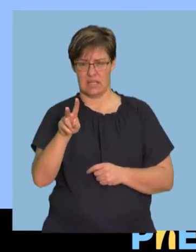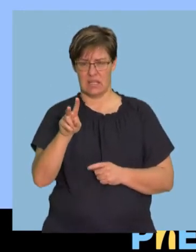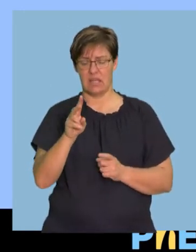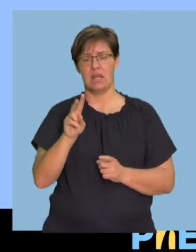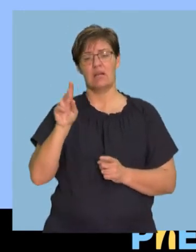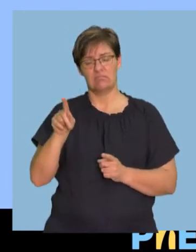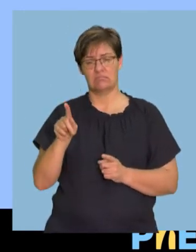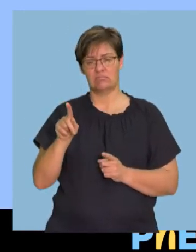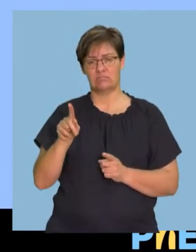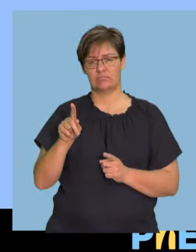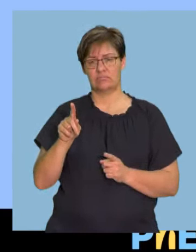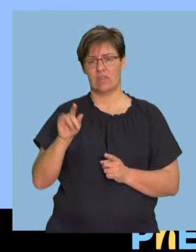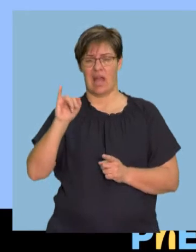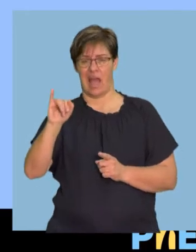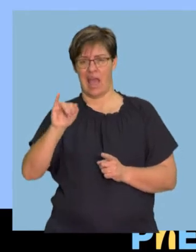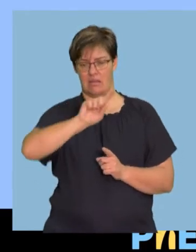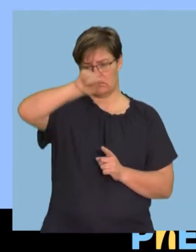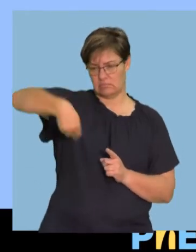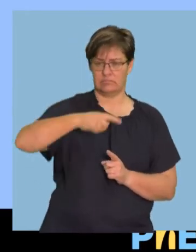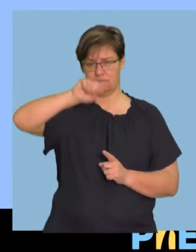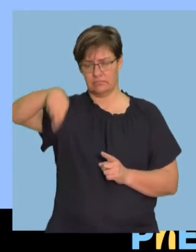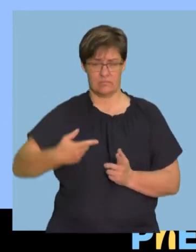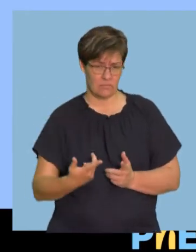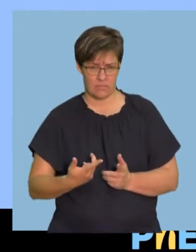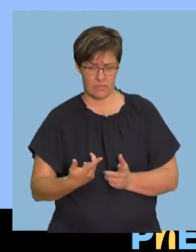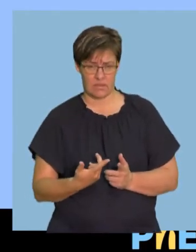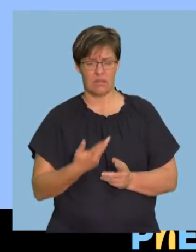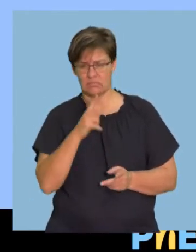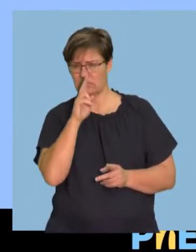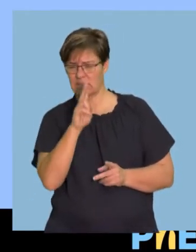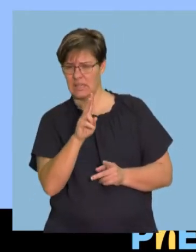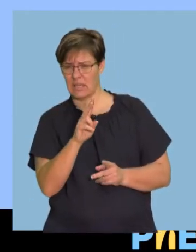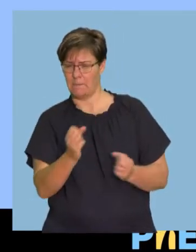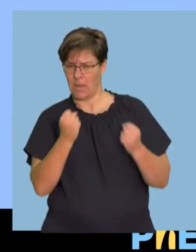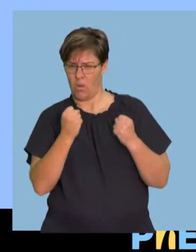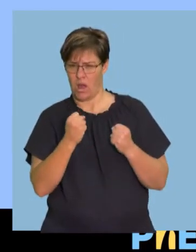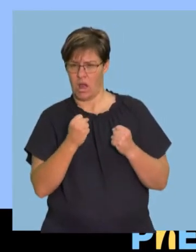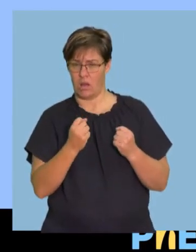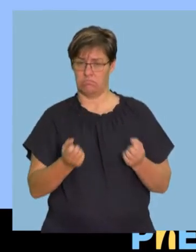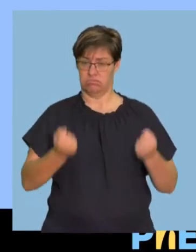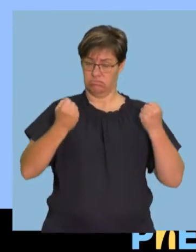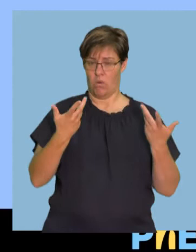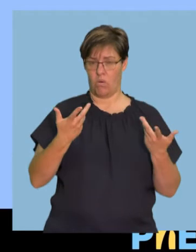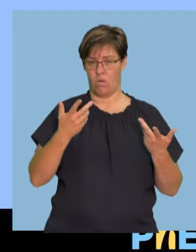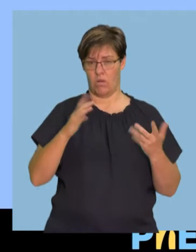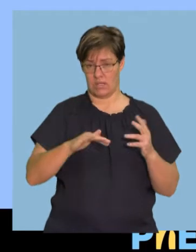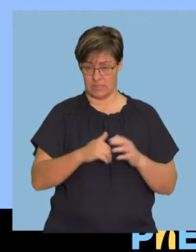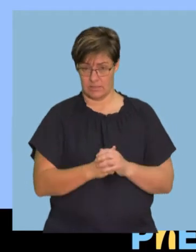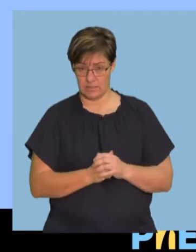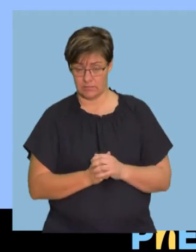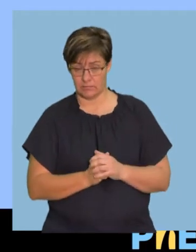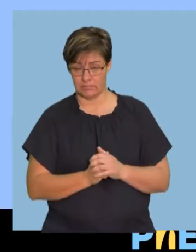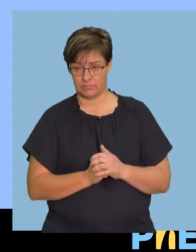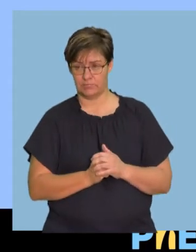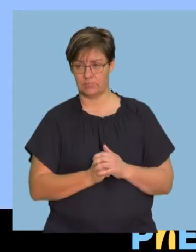current voltage, and then would also see the magnitude of, and maybe just get a trend on the magnitude of the